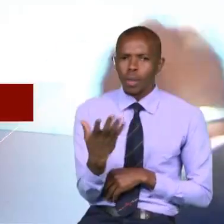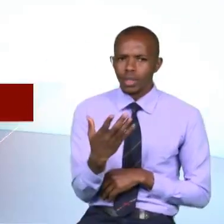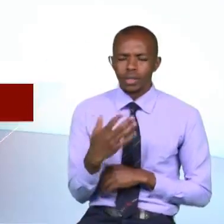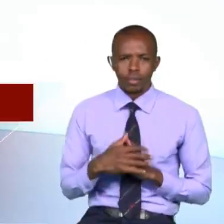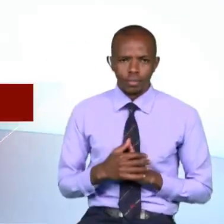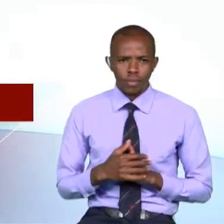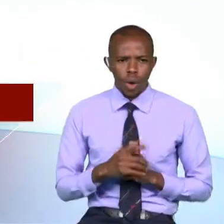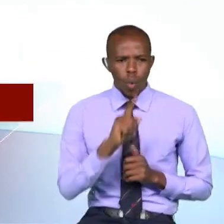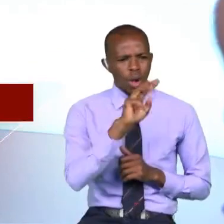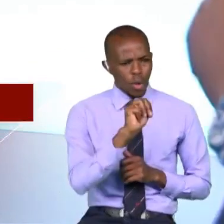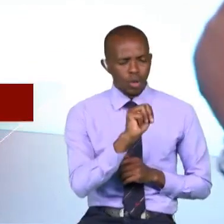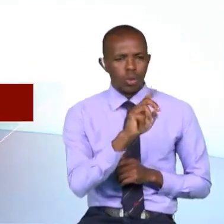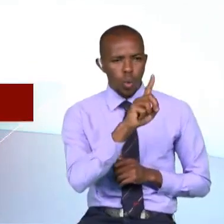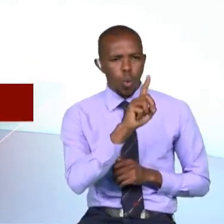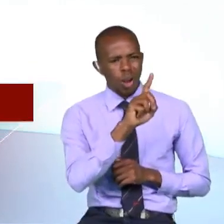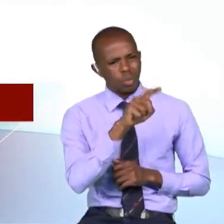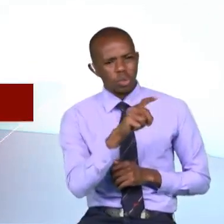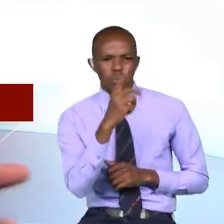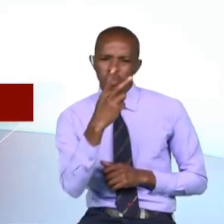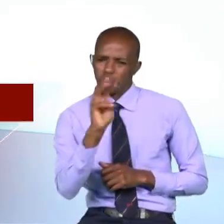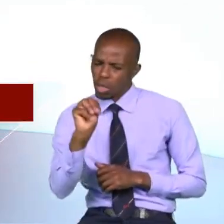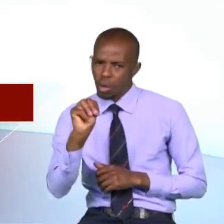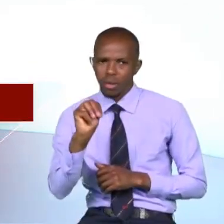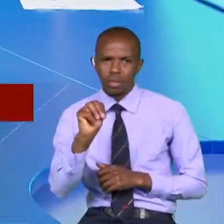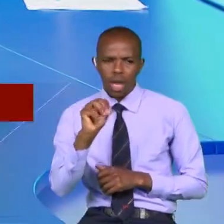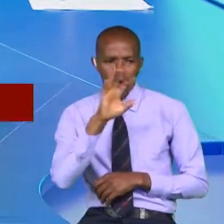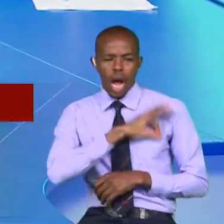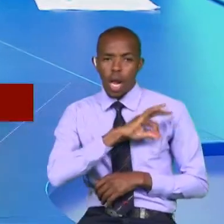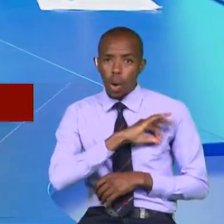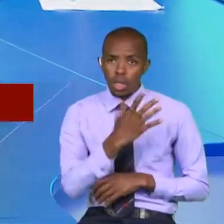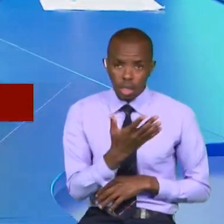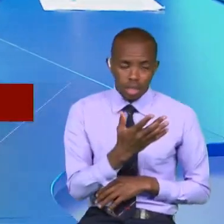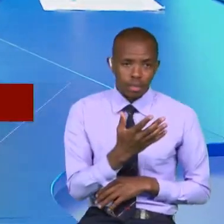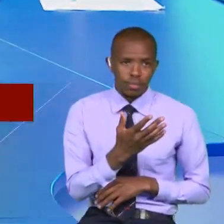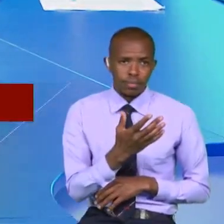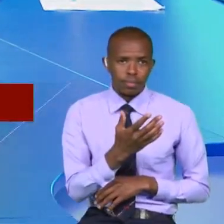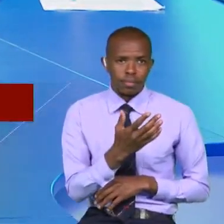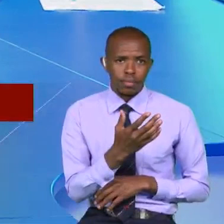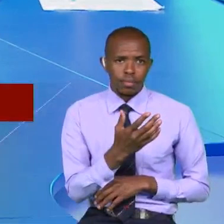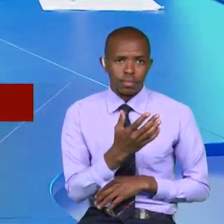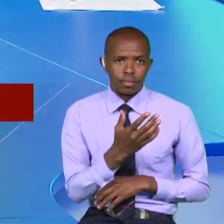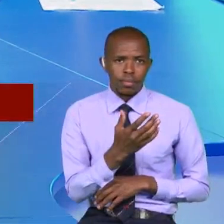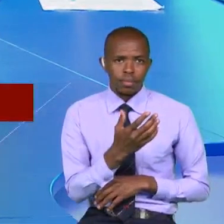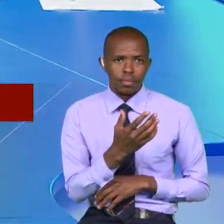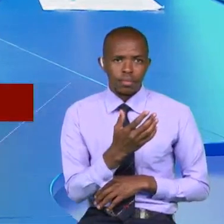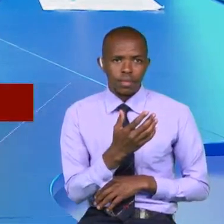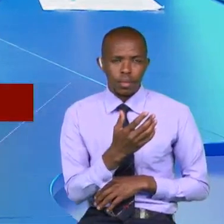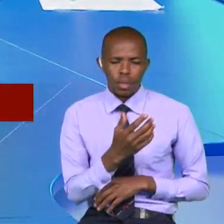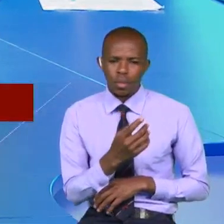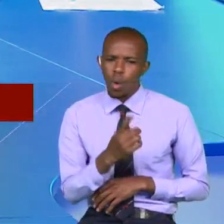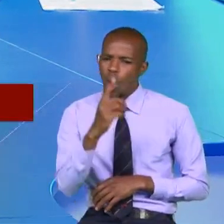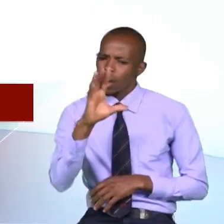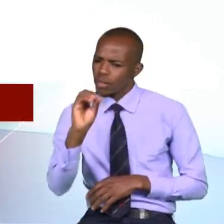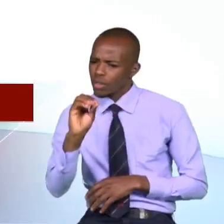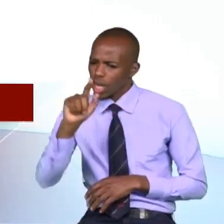paid? 1 million? 1 million. 1.2 million? So the allowances, humongous. It represents how many people? Let's say an average 150,000